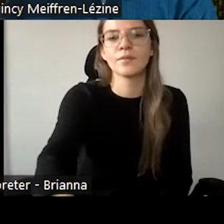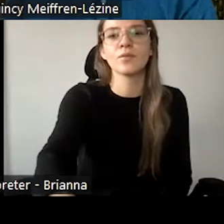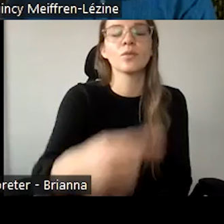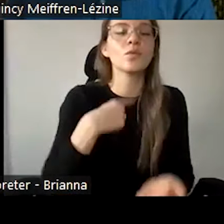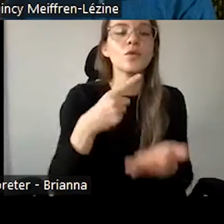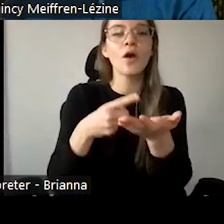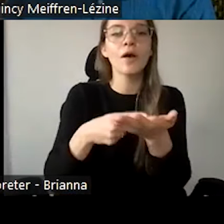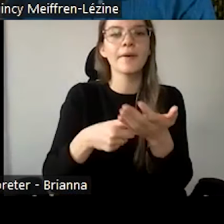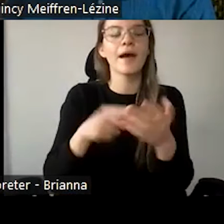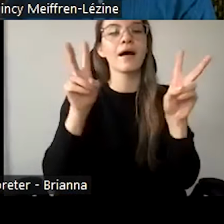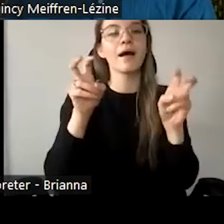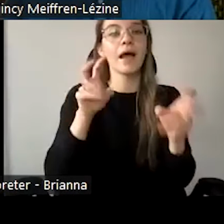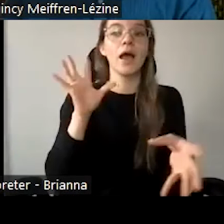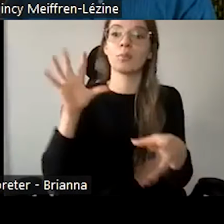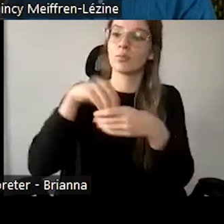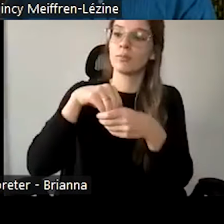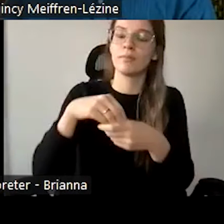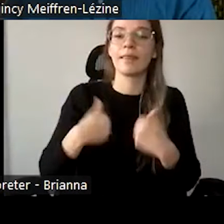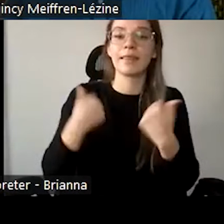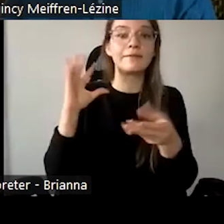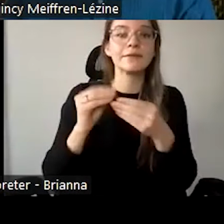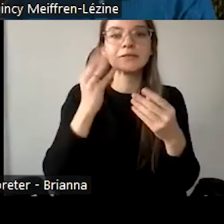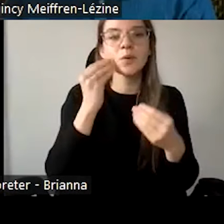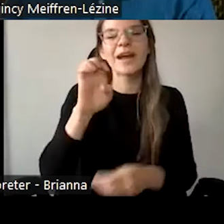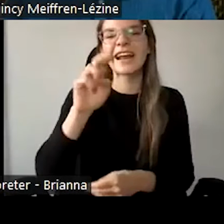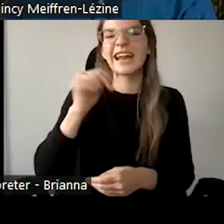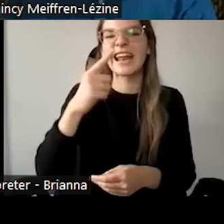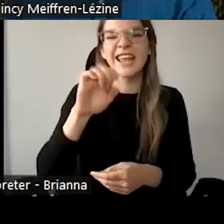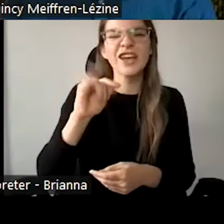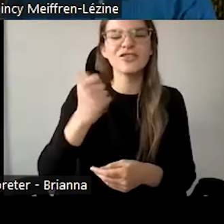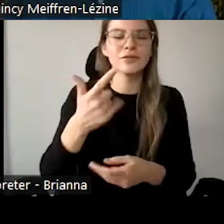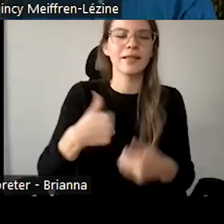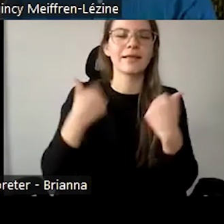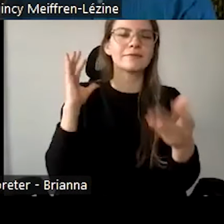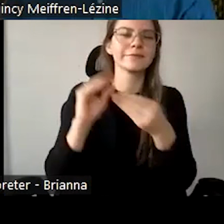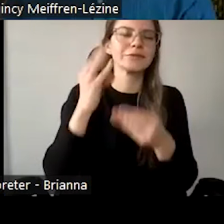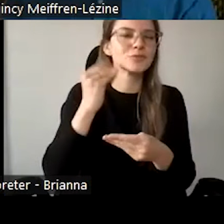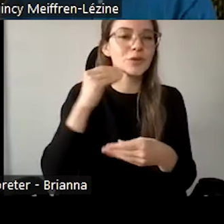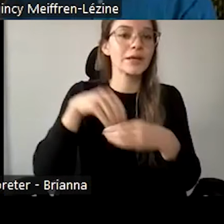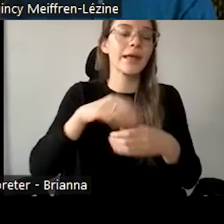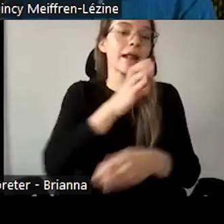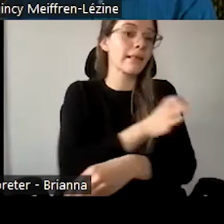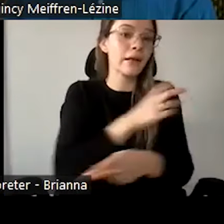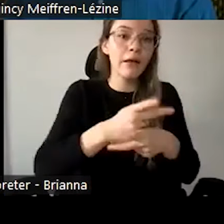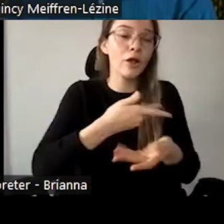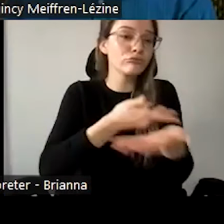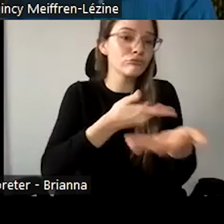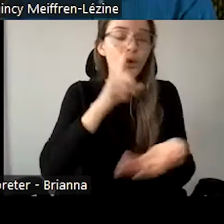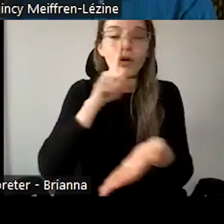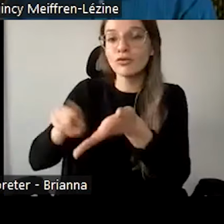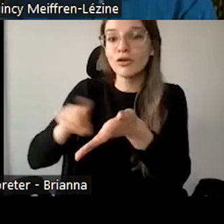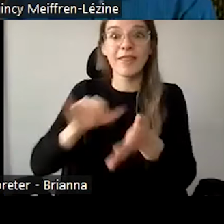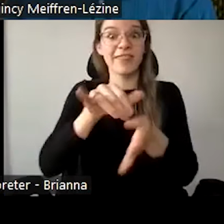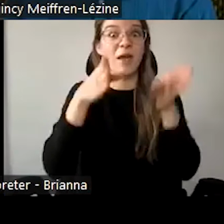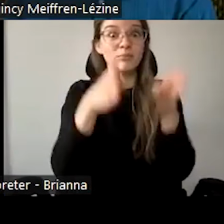engaging lived experience in clinical care or in research, the persons who we are